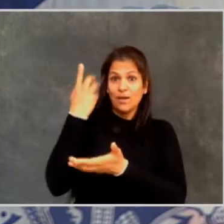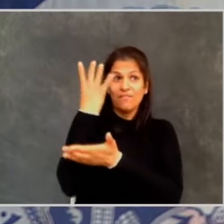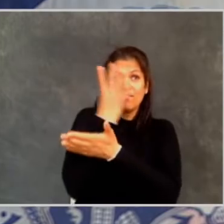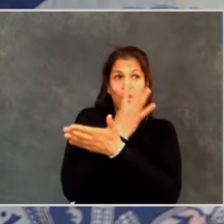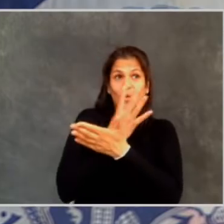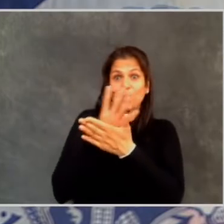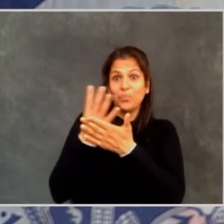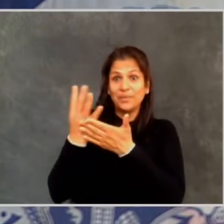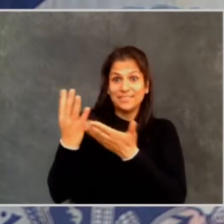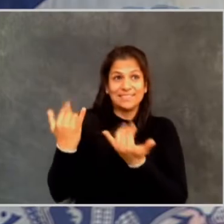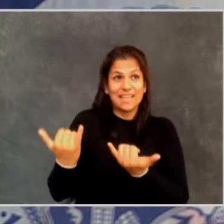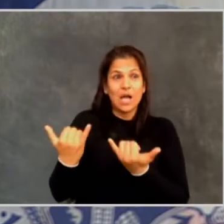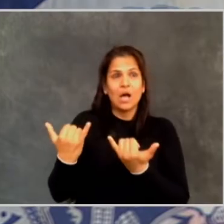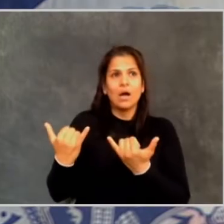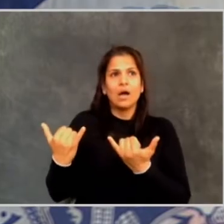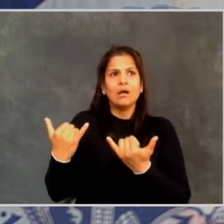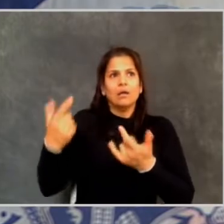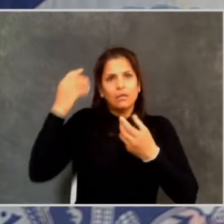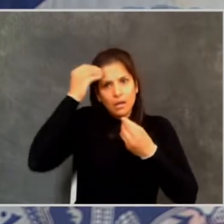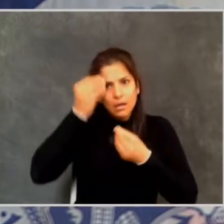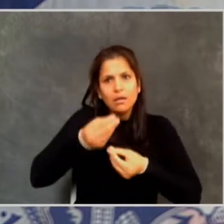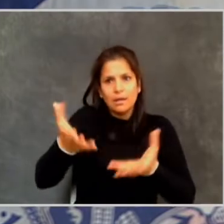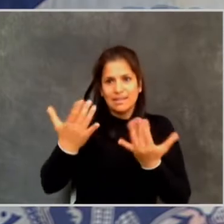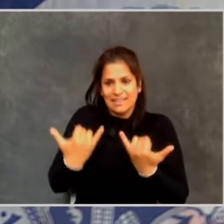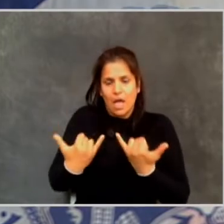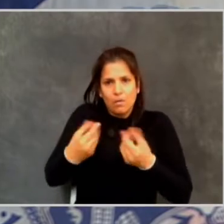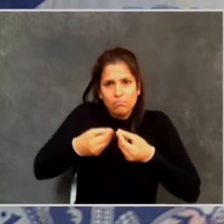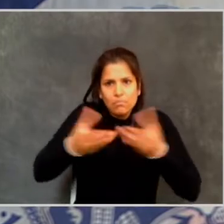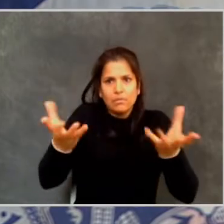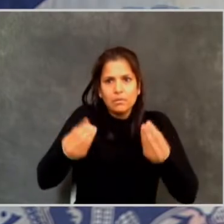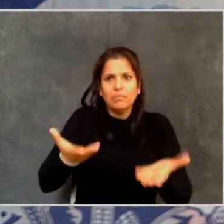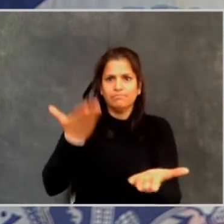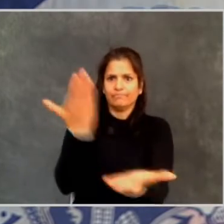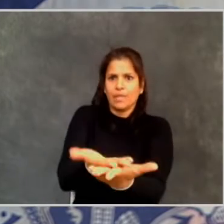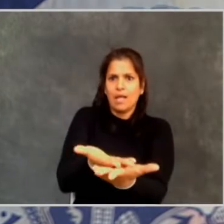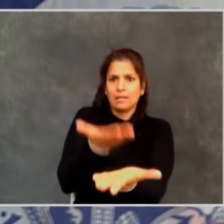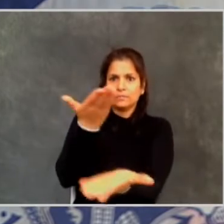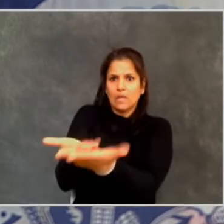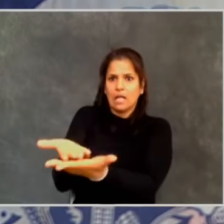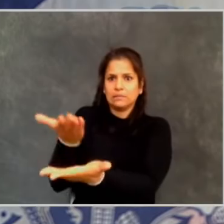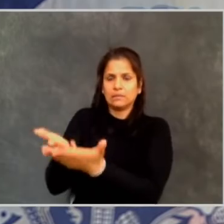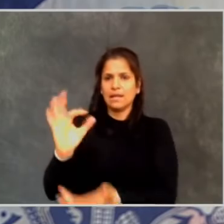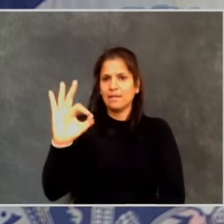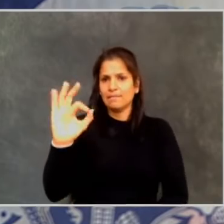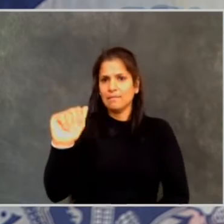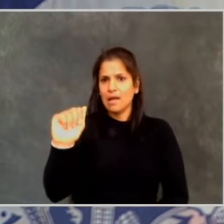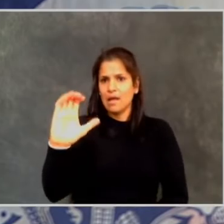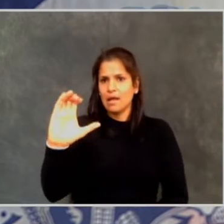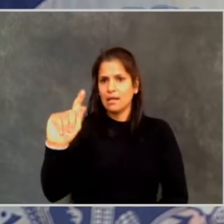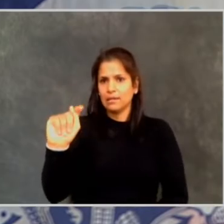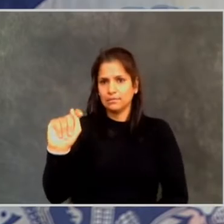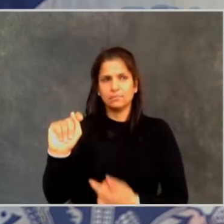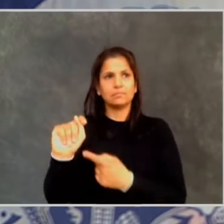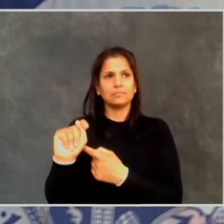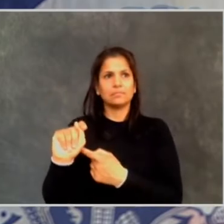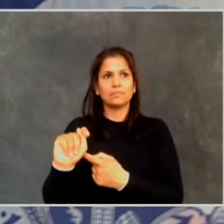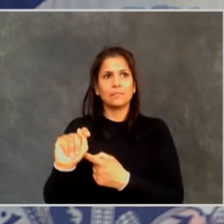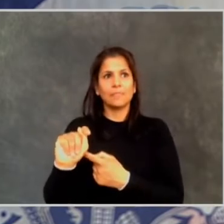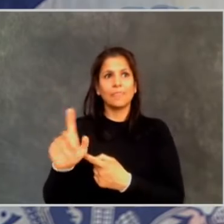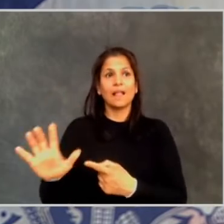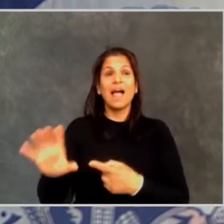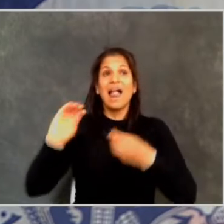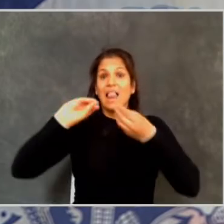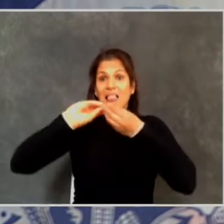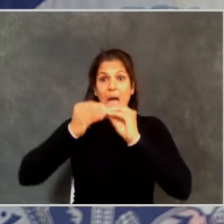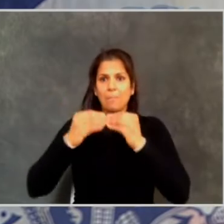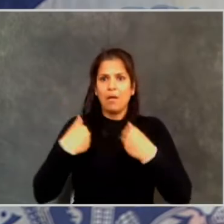because otherwise it could have been something that did not represent a bigger reality, and then that would have been misleading. And the other point, which Dr. Barbeau